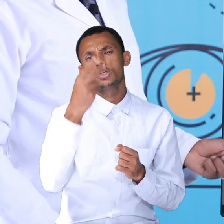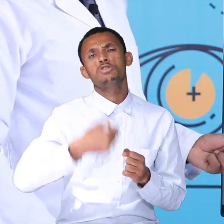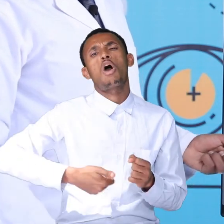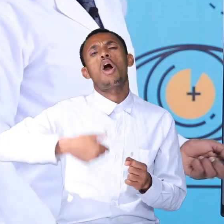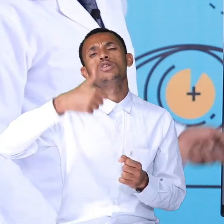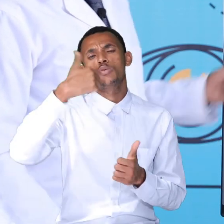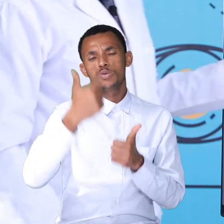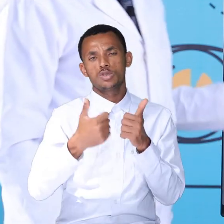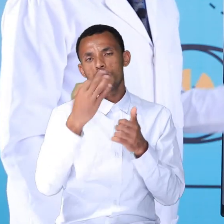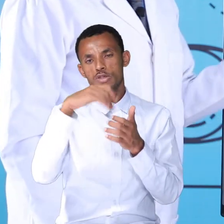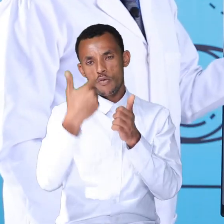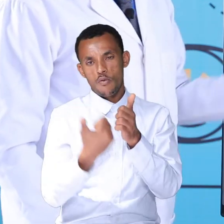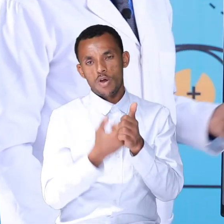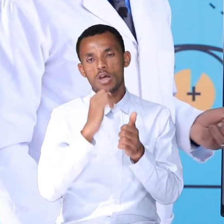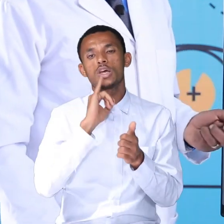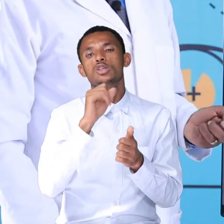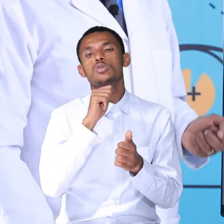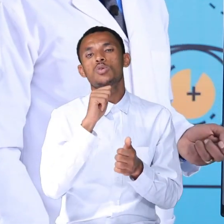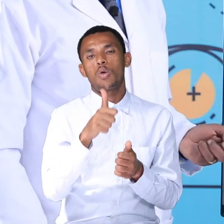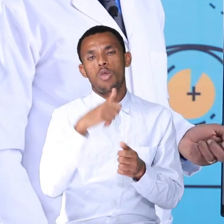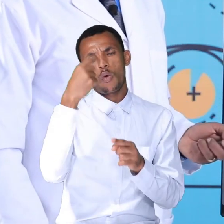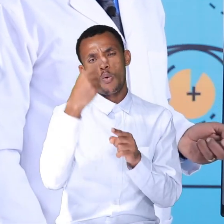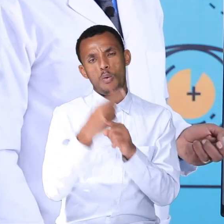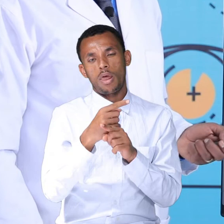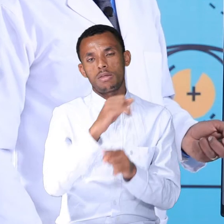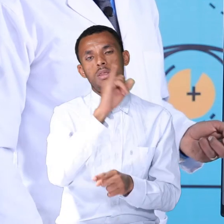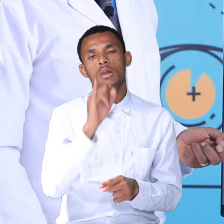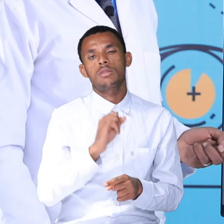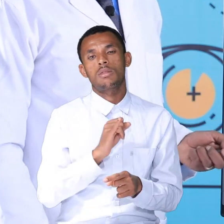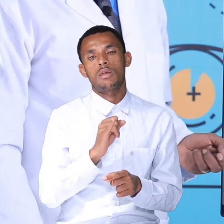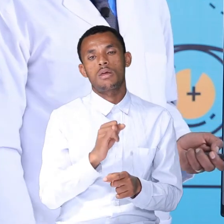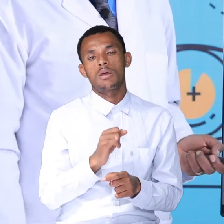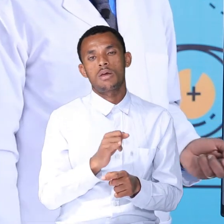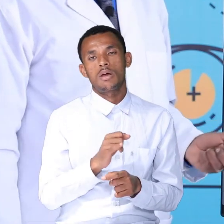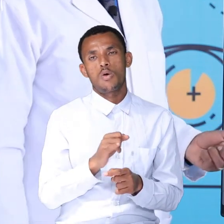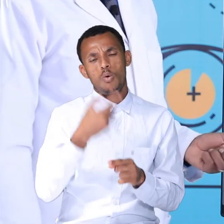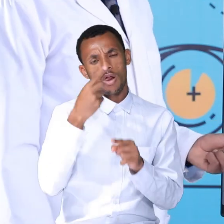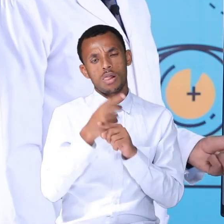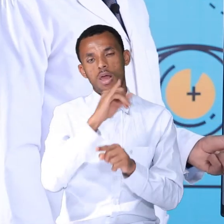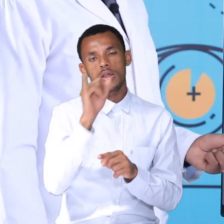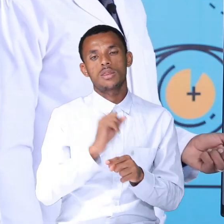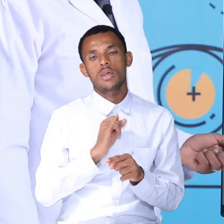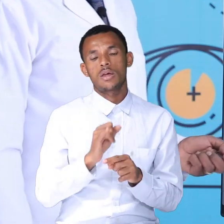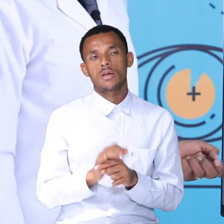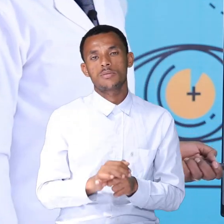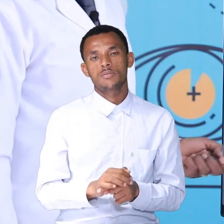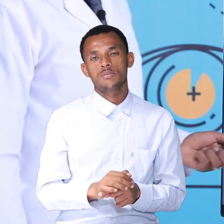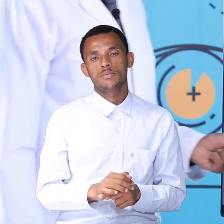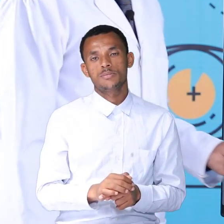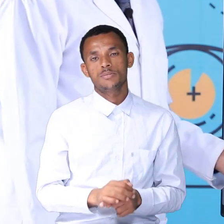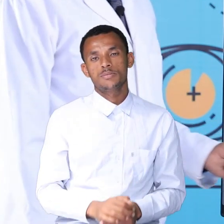You can see also the others. Which of the following is not a correct identity? A correct